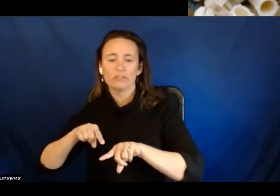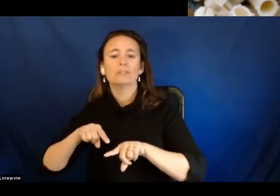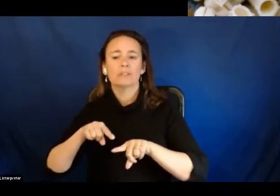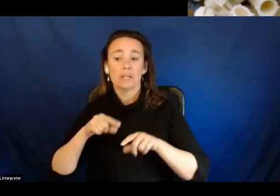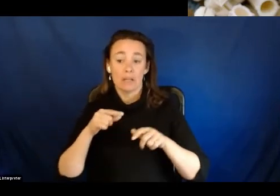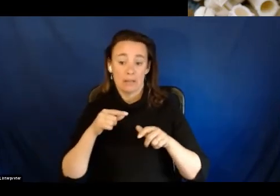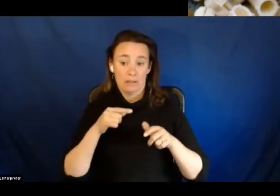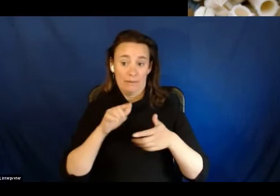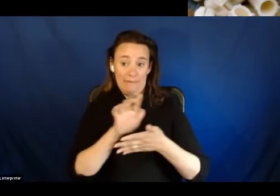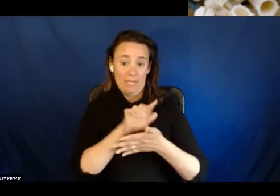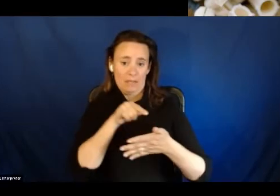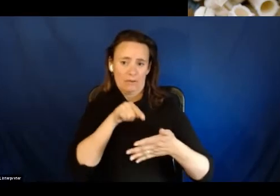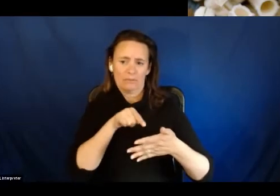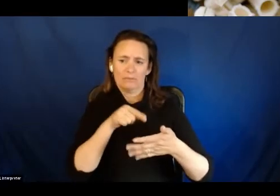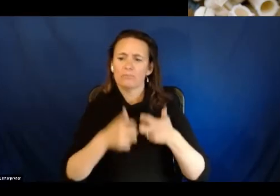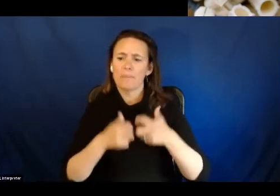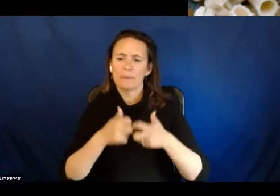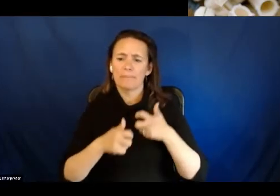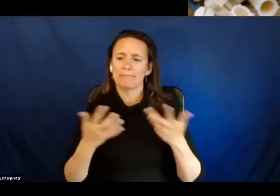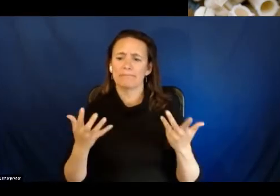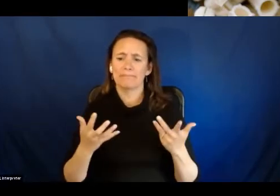the video?